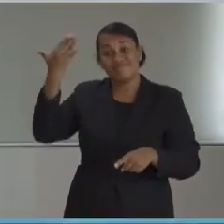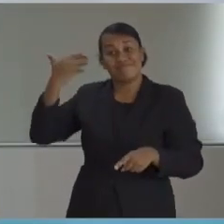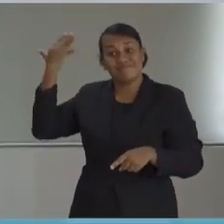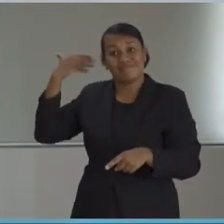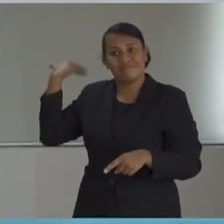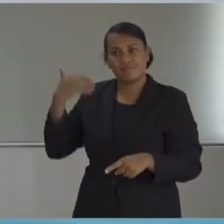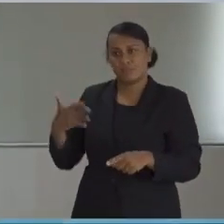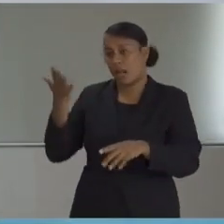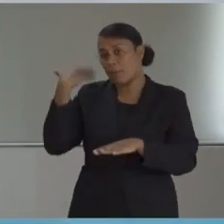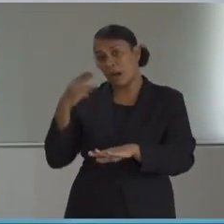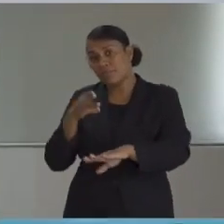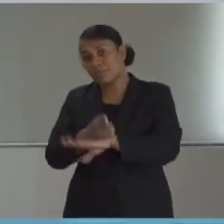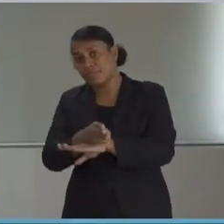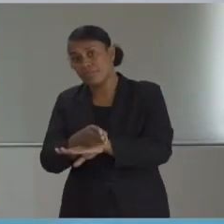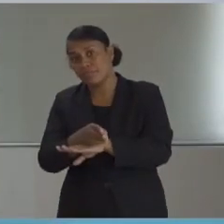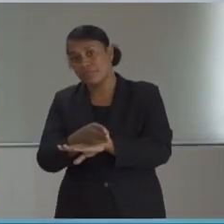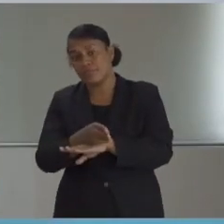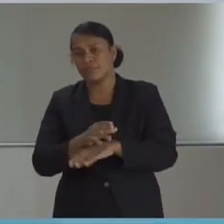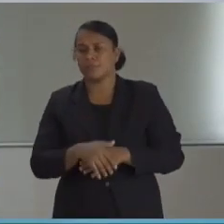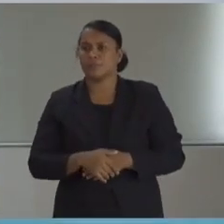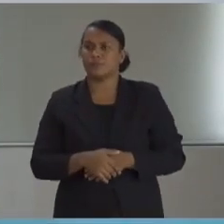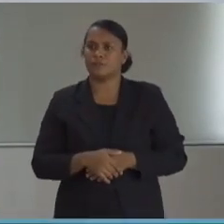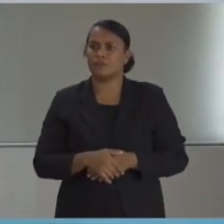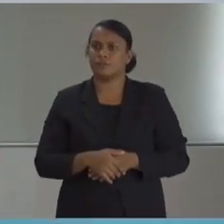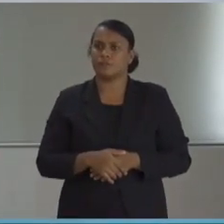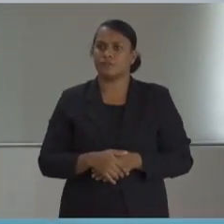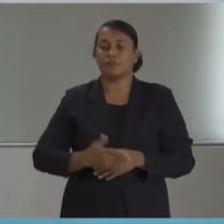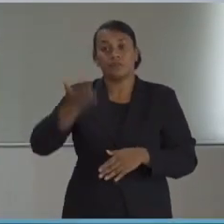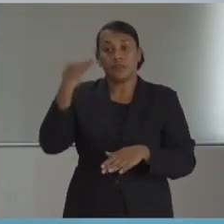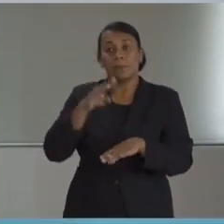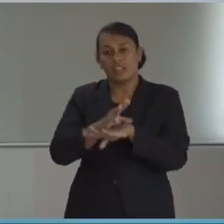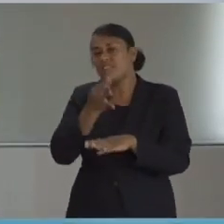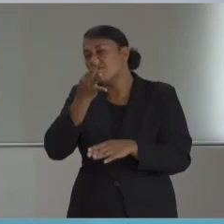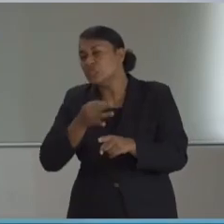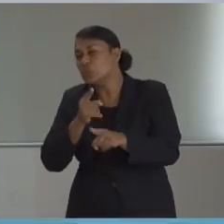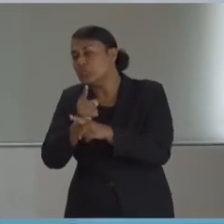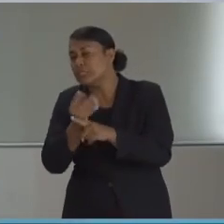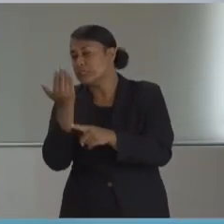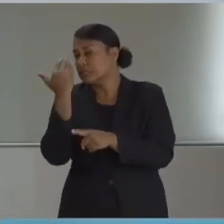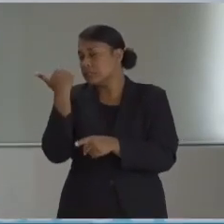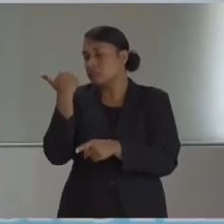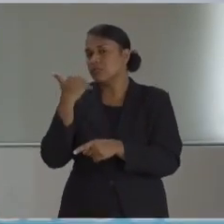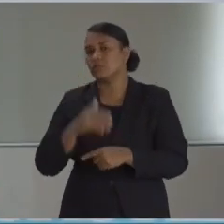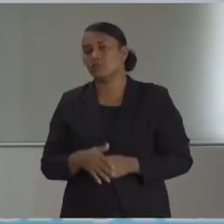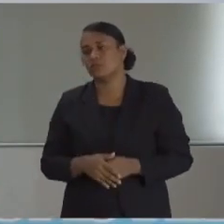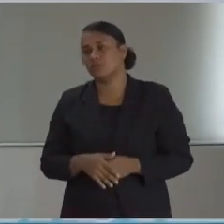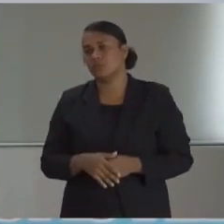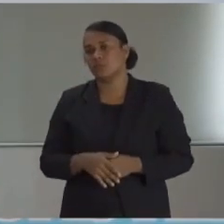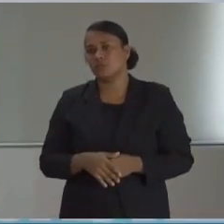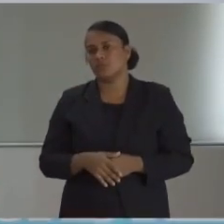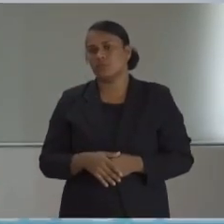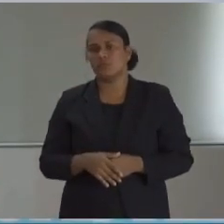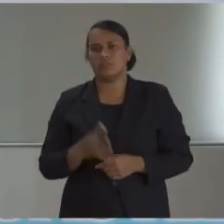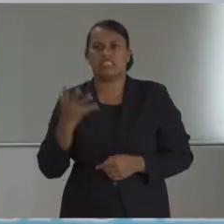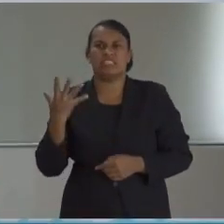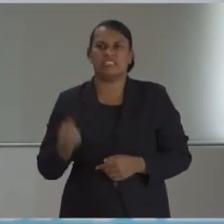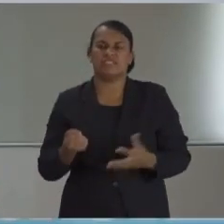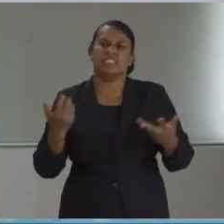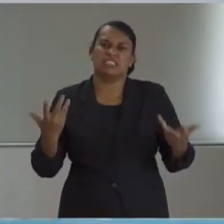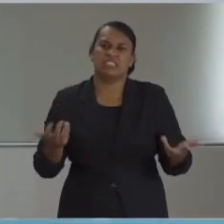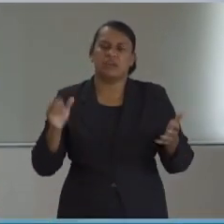month or so, and of course in the last few weeks, days, we have been confronted with two